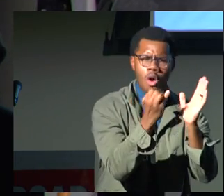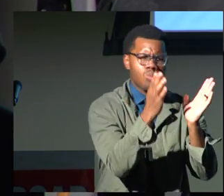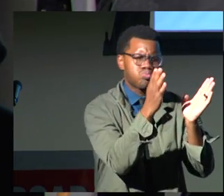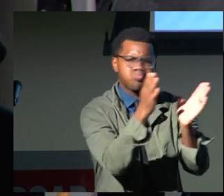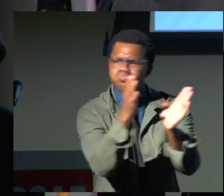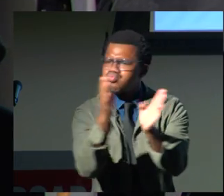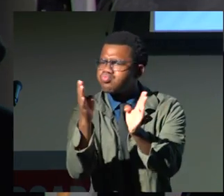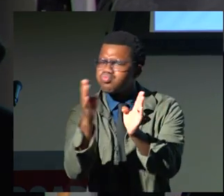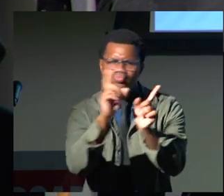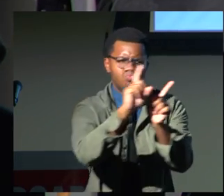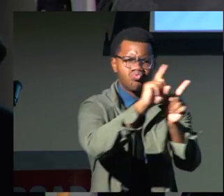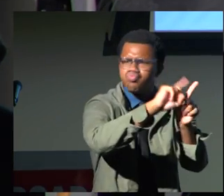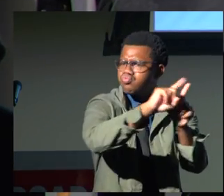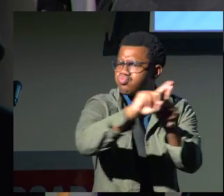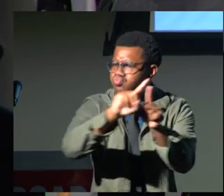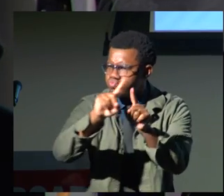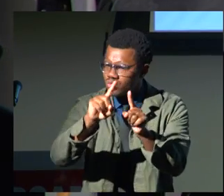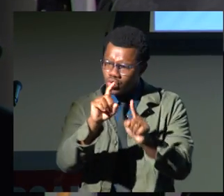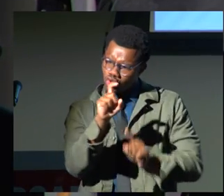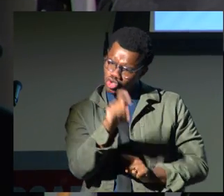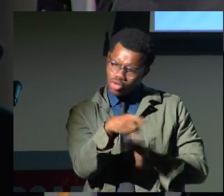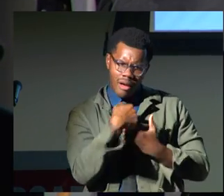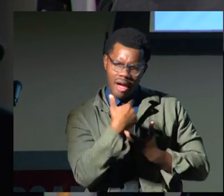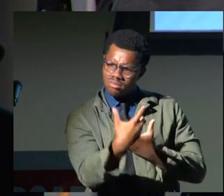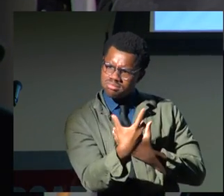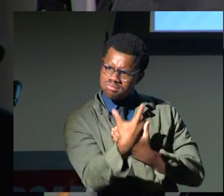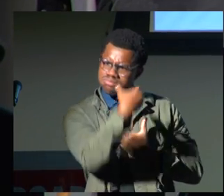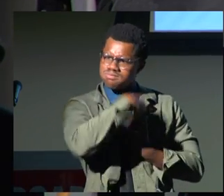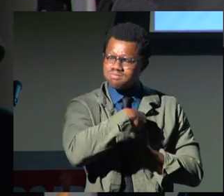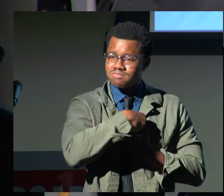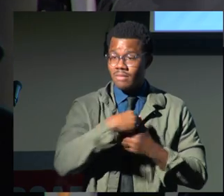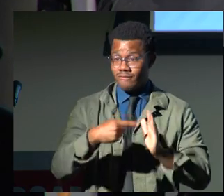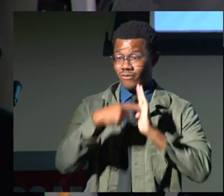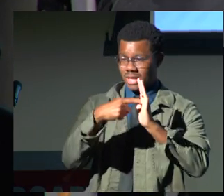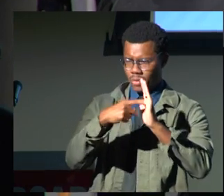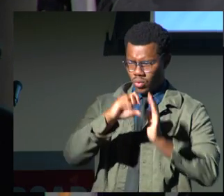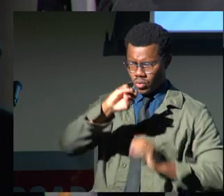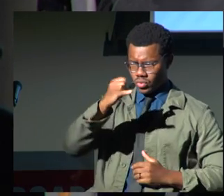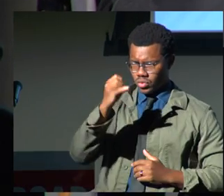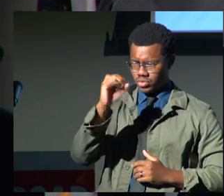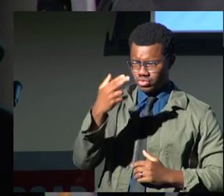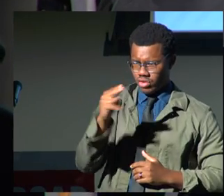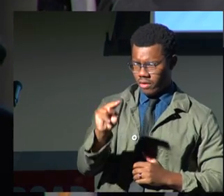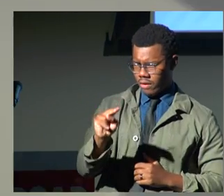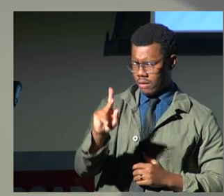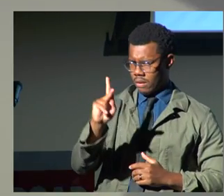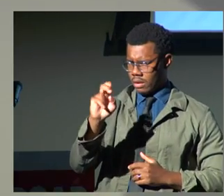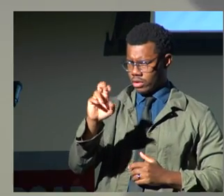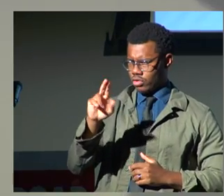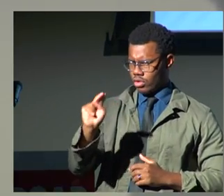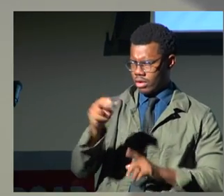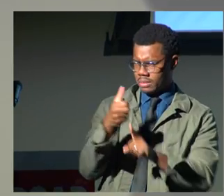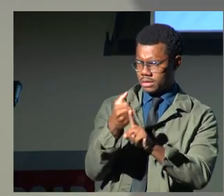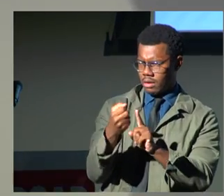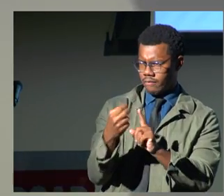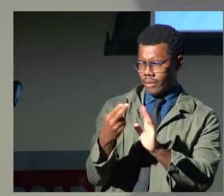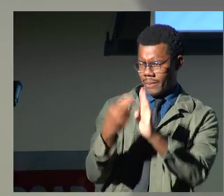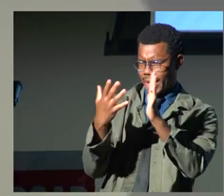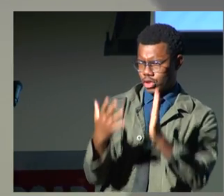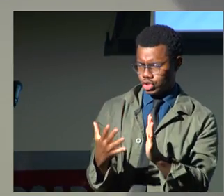know, I mean, listen, I am, for example, a very huge fan of John Curran, a great painter, mm-hmm. or Jenny